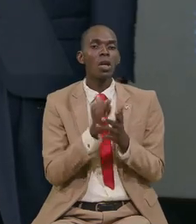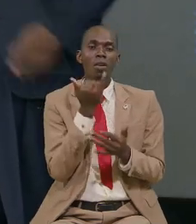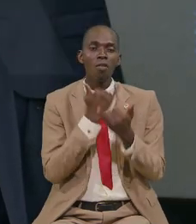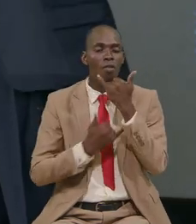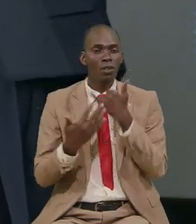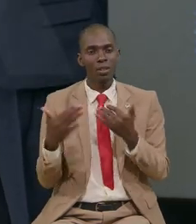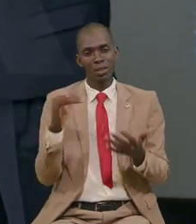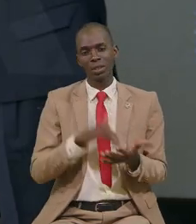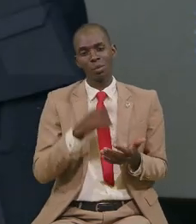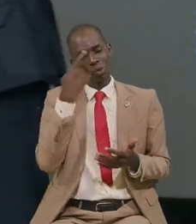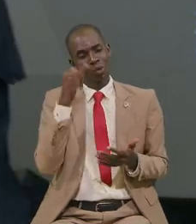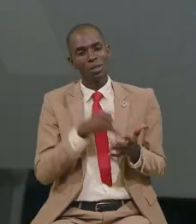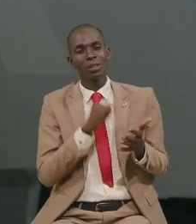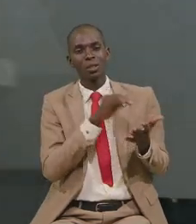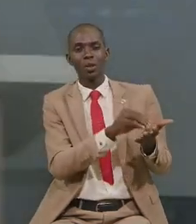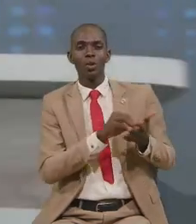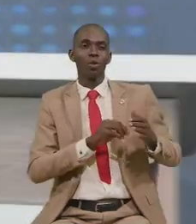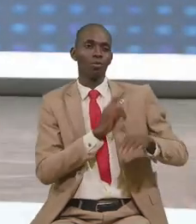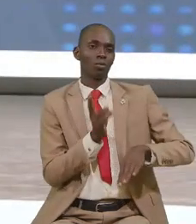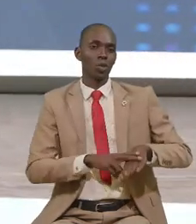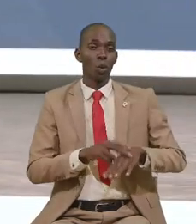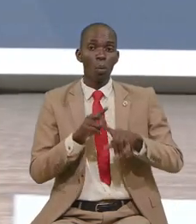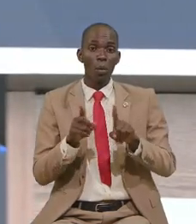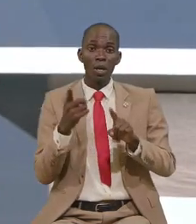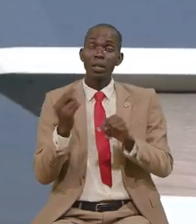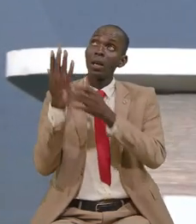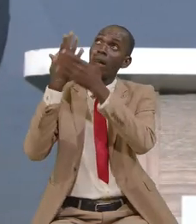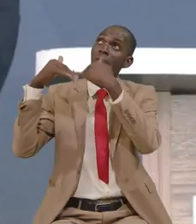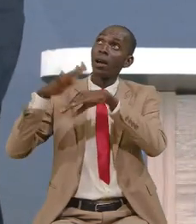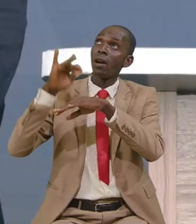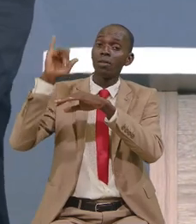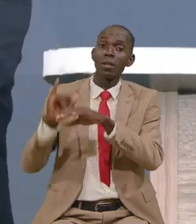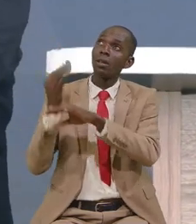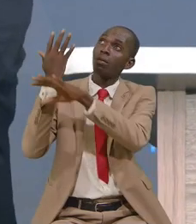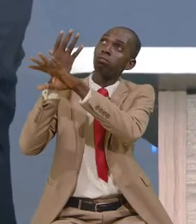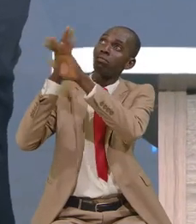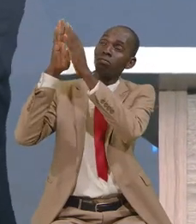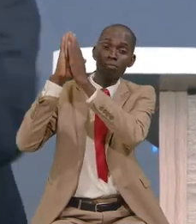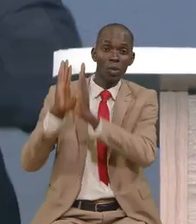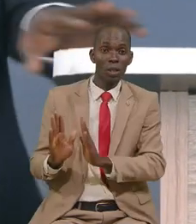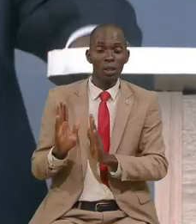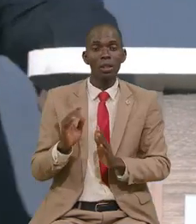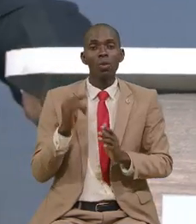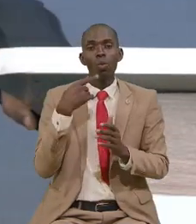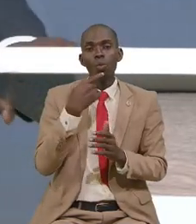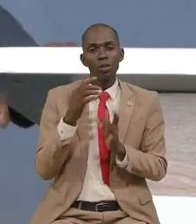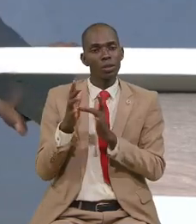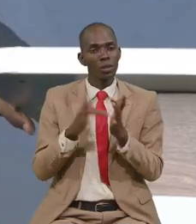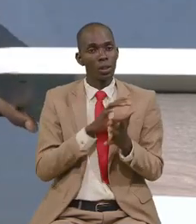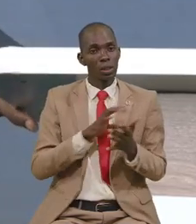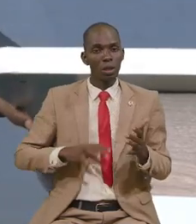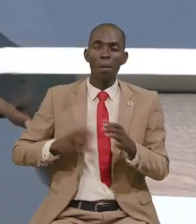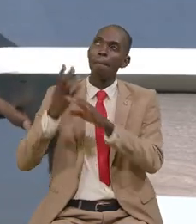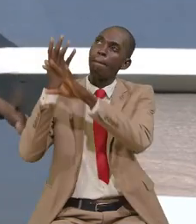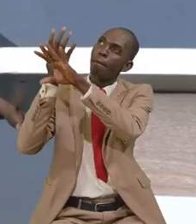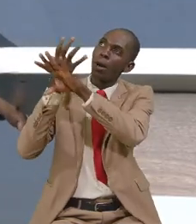But the heavenly advocate, that's the Lord Jesus Christ, he pleads for us. We're